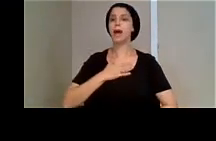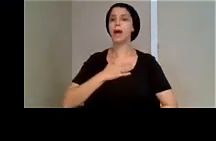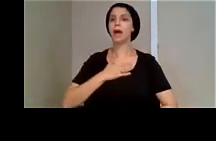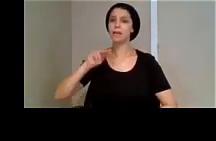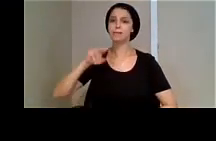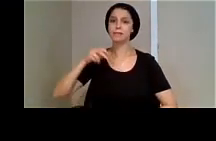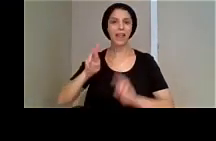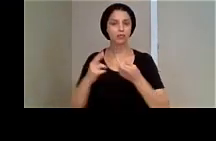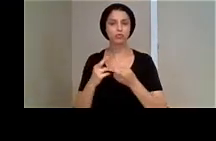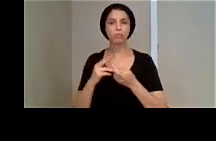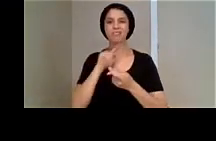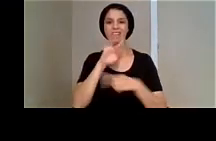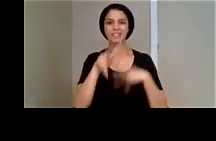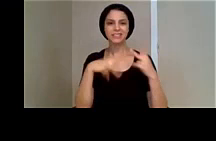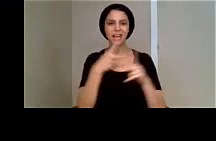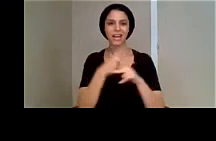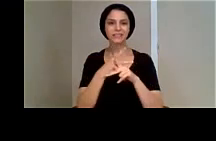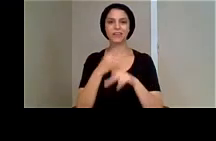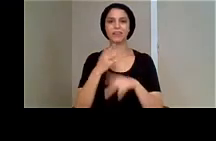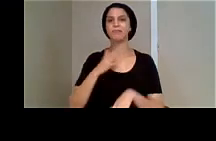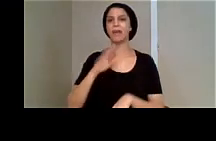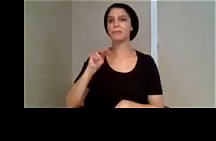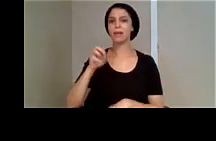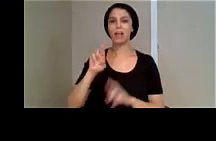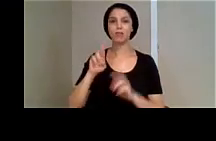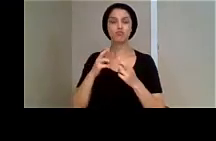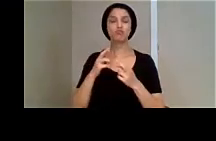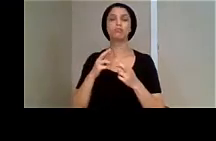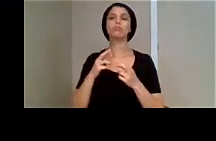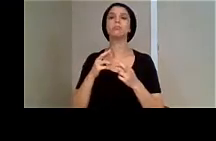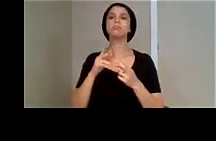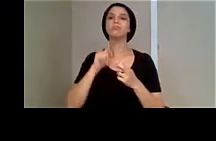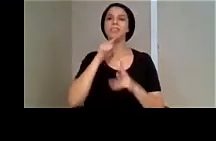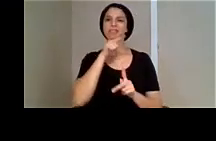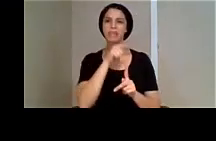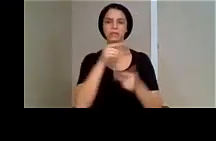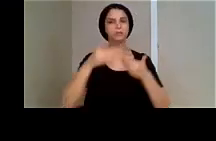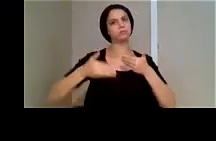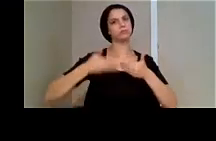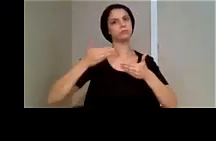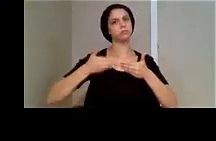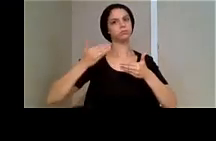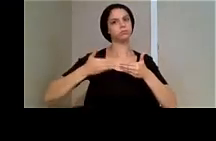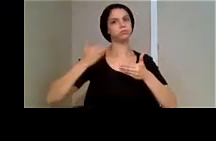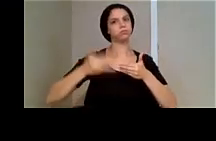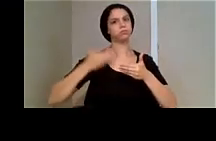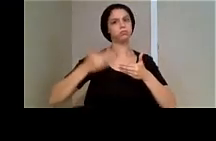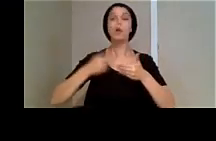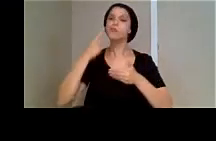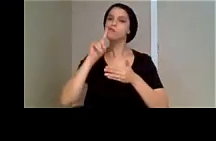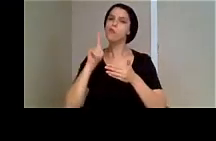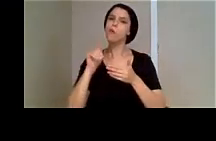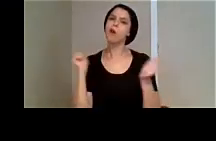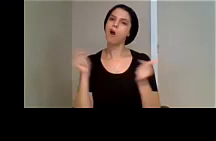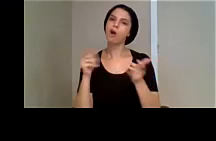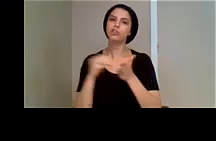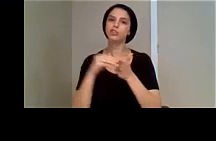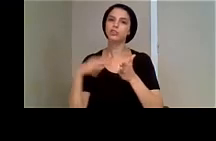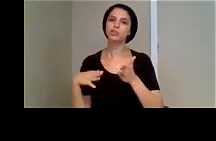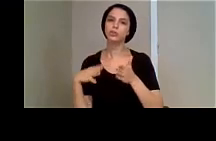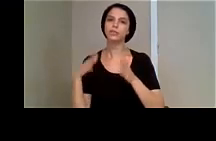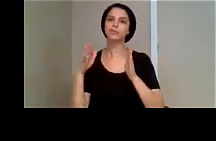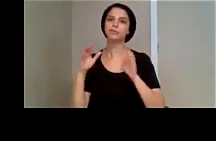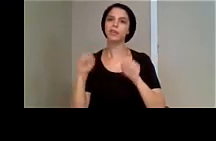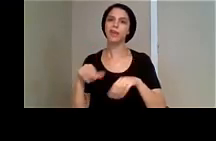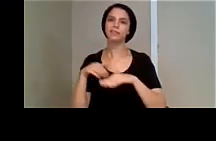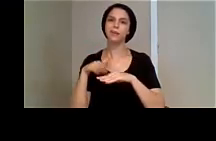This type of assignment is called a text entry assignment. This is probably the easiest type of assignment for students to submit. However, when I show